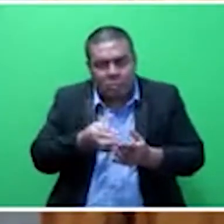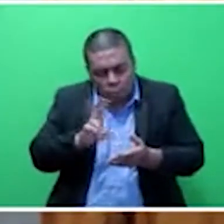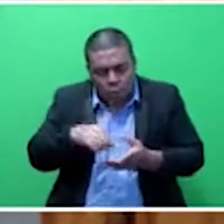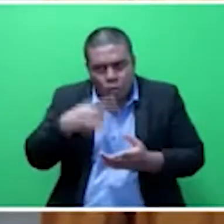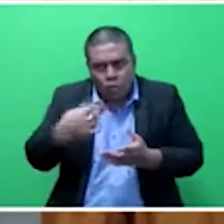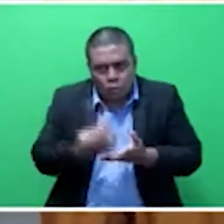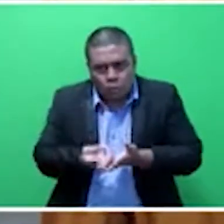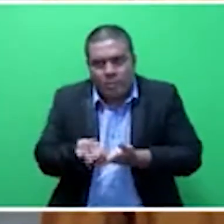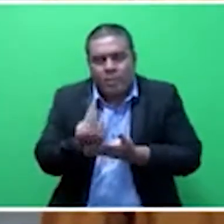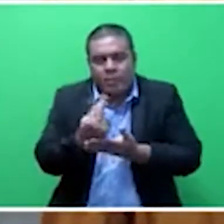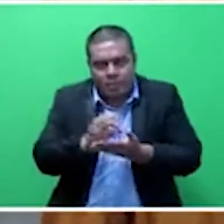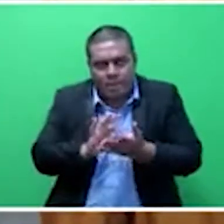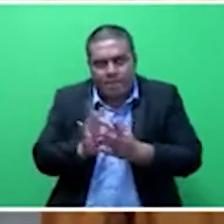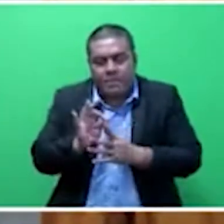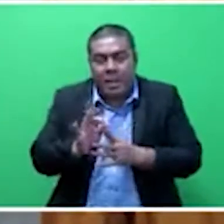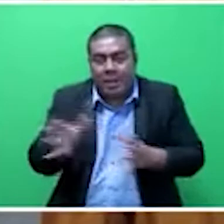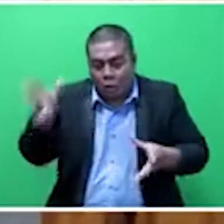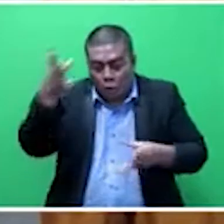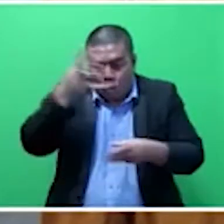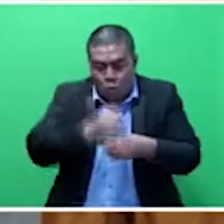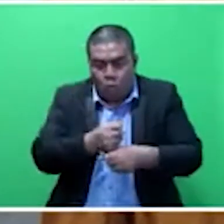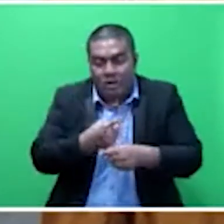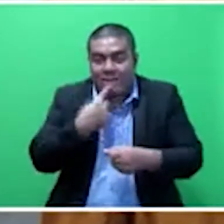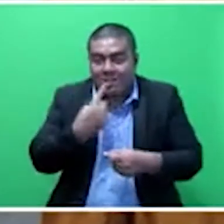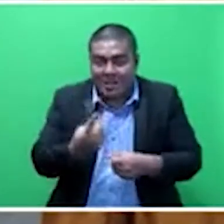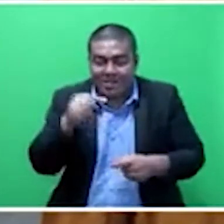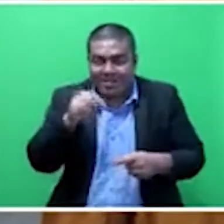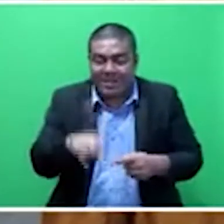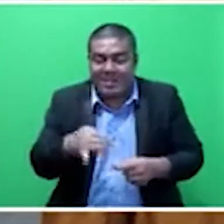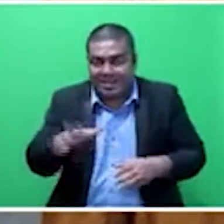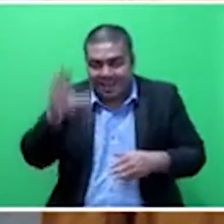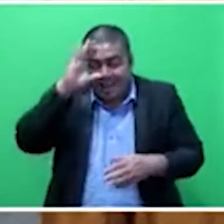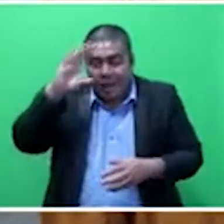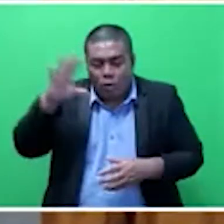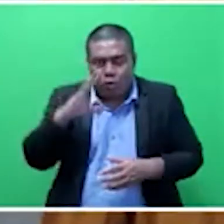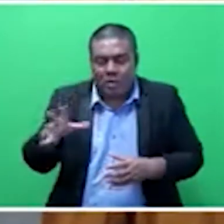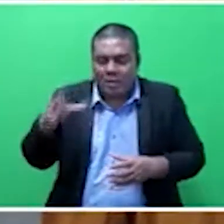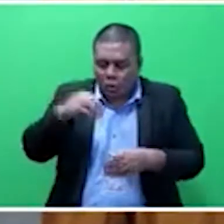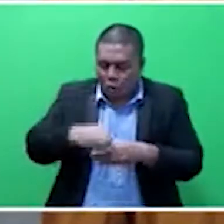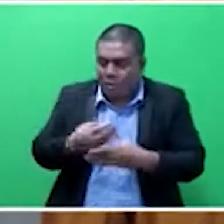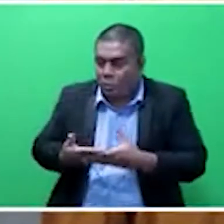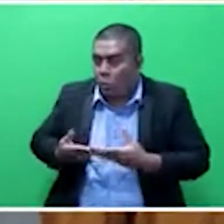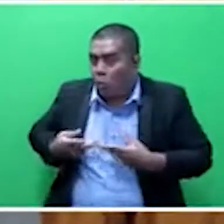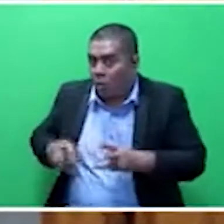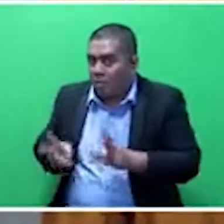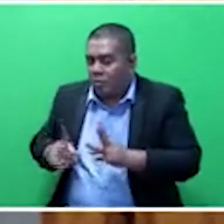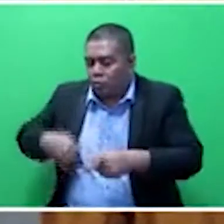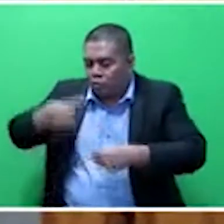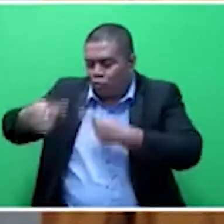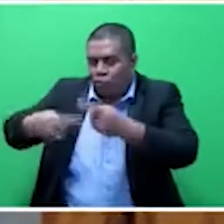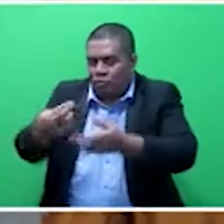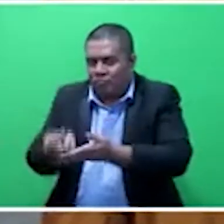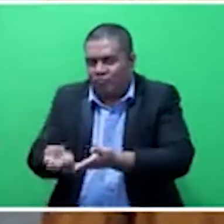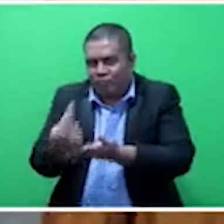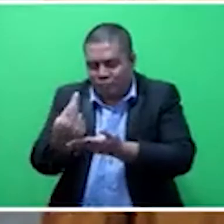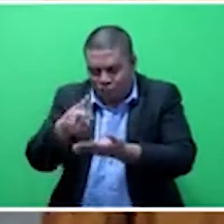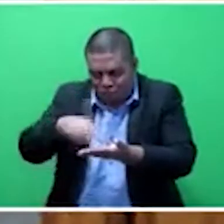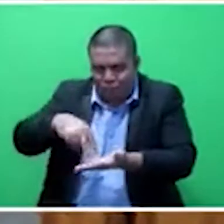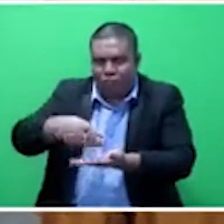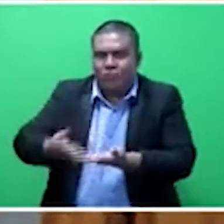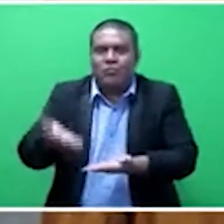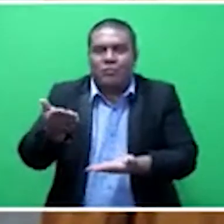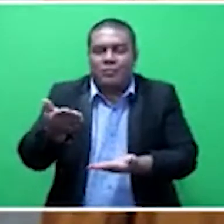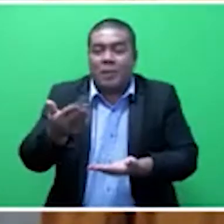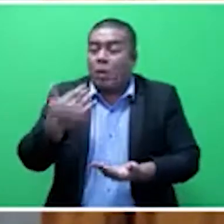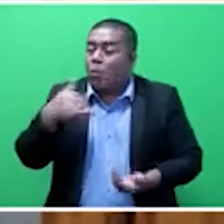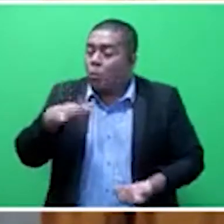Mr. Speaker, in conclusion, as I have said, this is a country that is on its way on the journey to recovery. It will